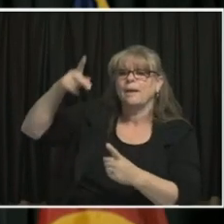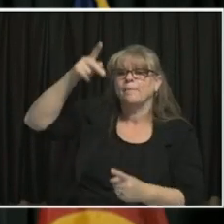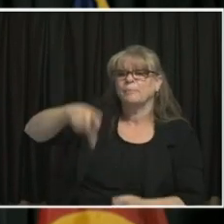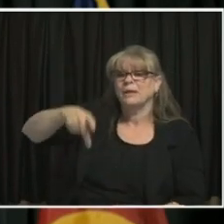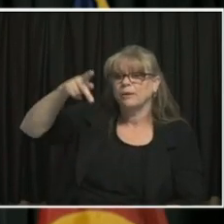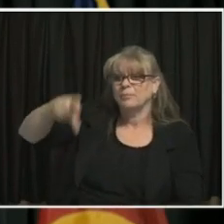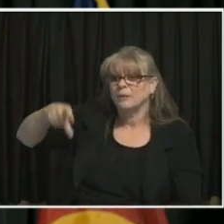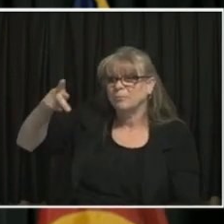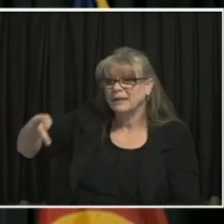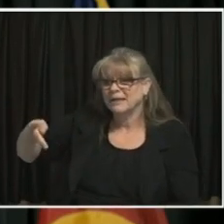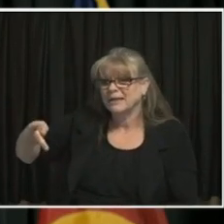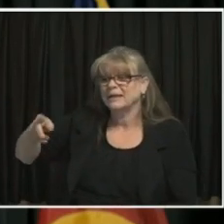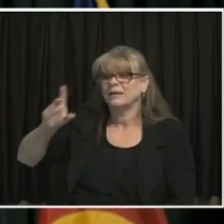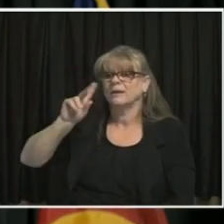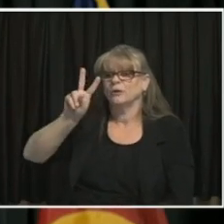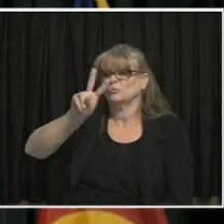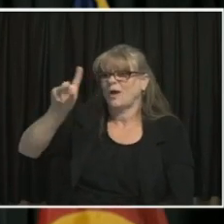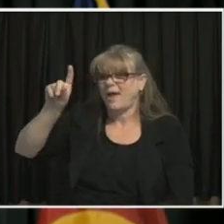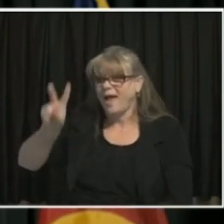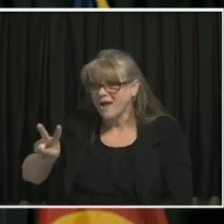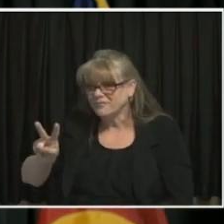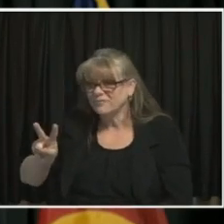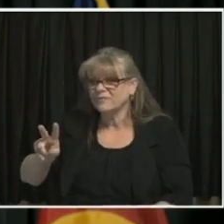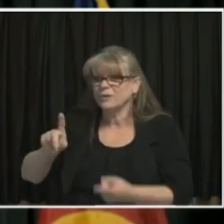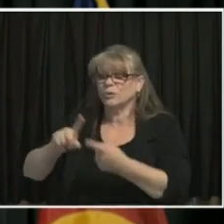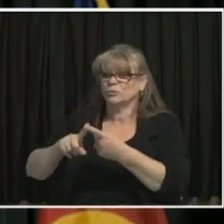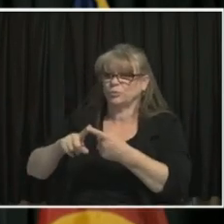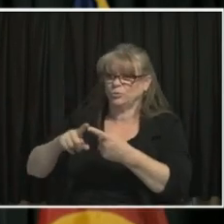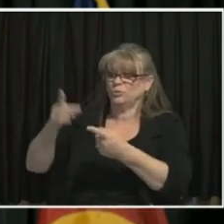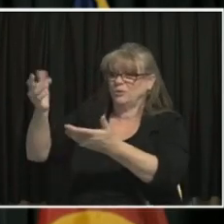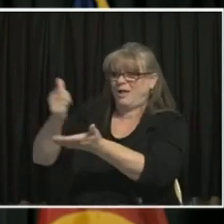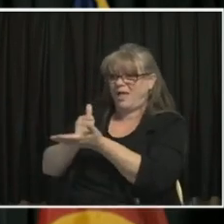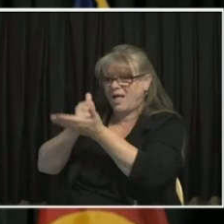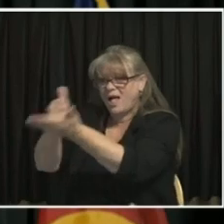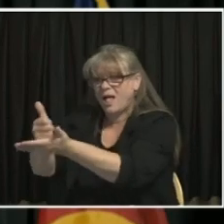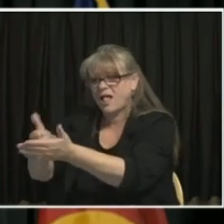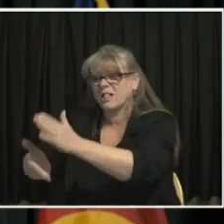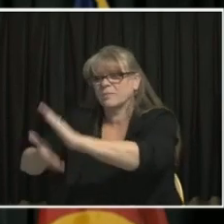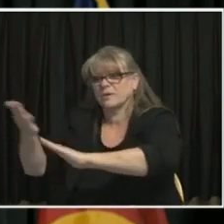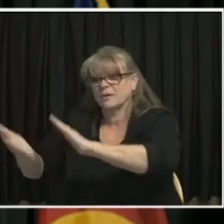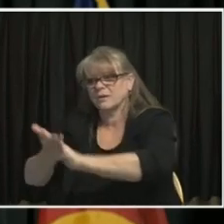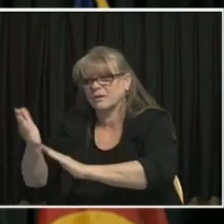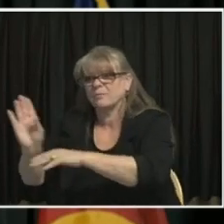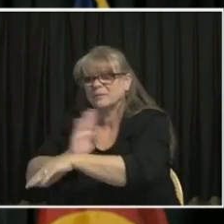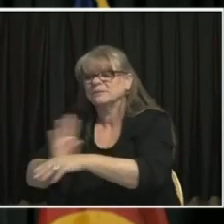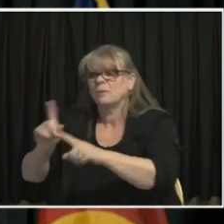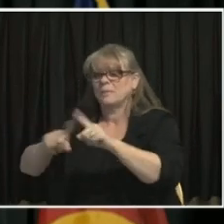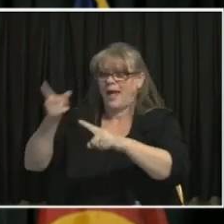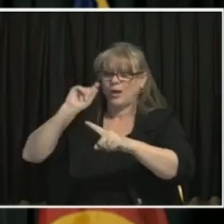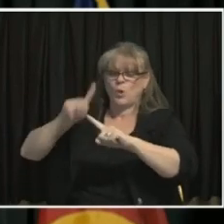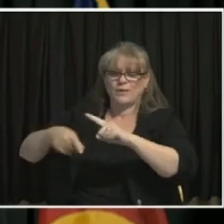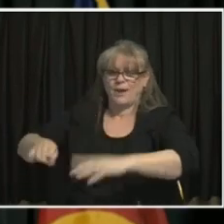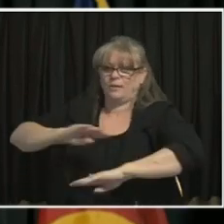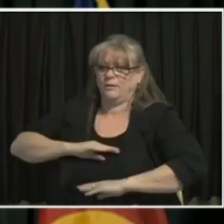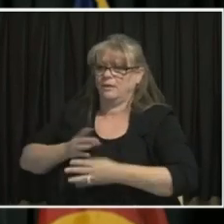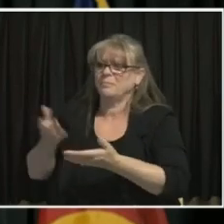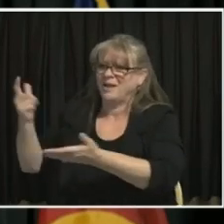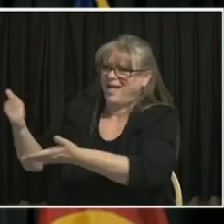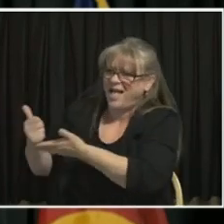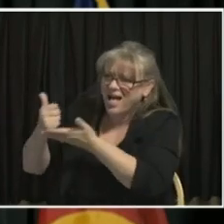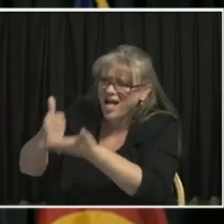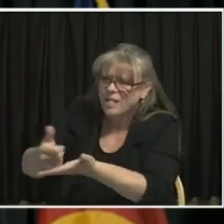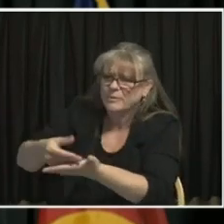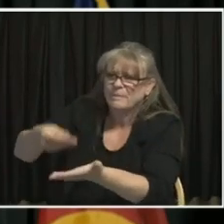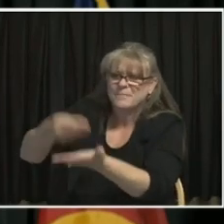to Colorado businesses doesn't help meet the needs of every business, but has really helped so many small businesses. I was glad to see the average